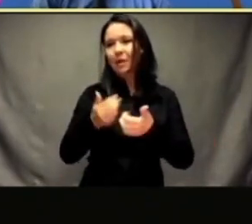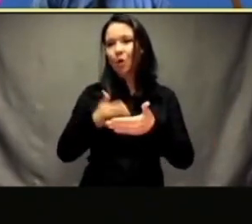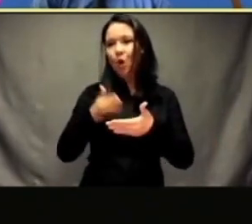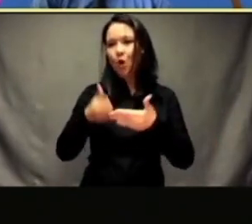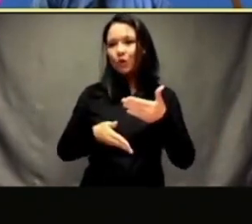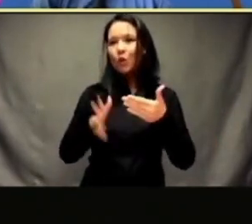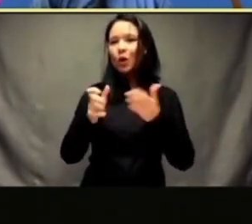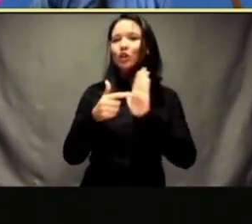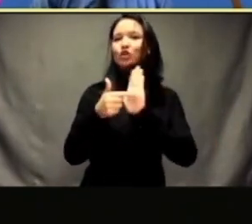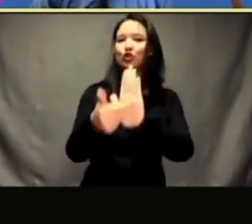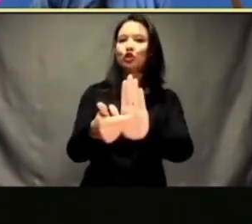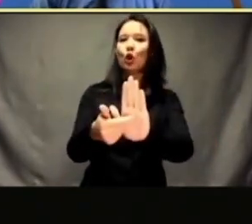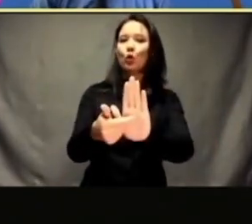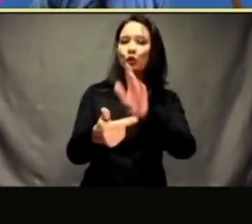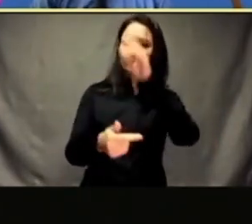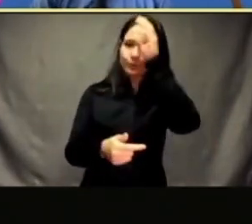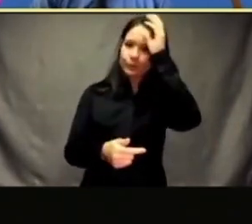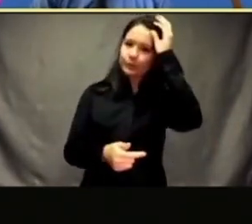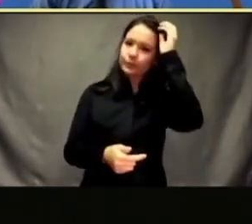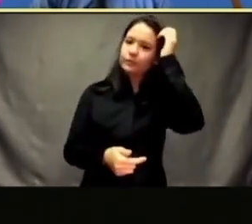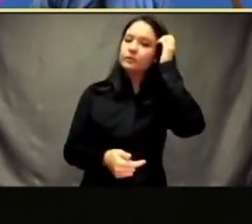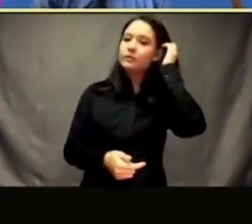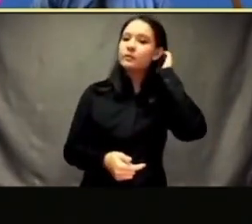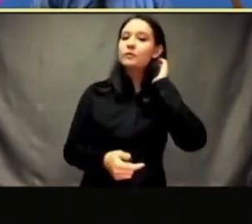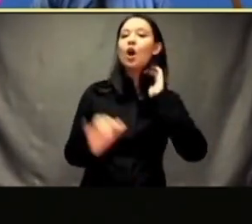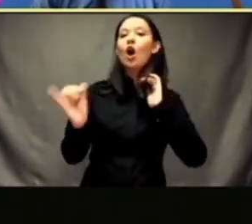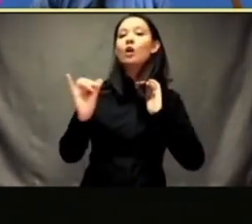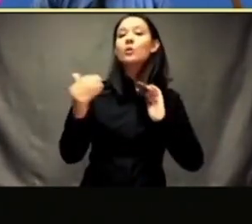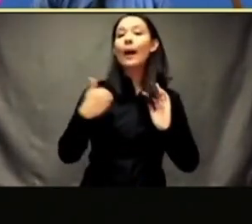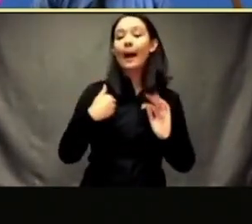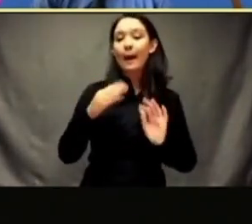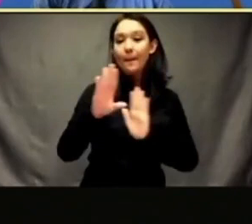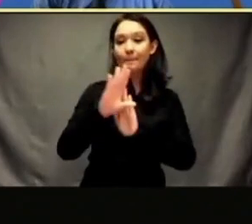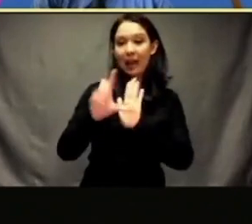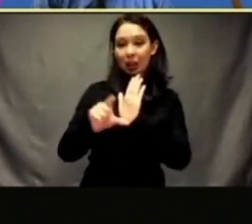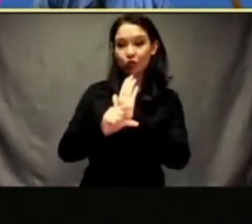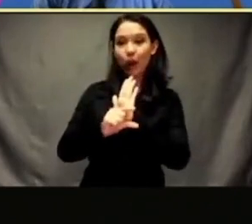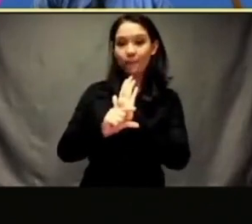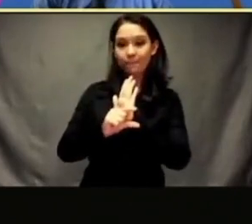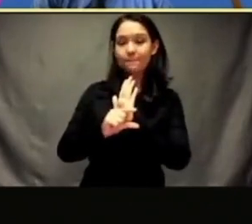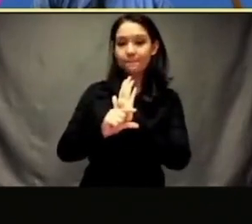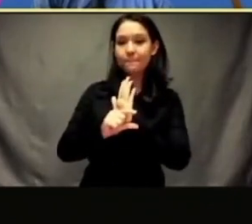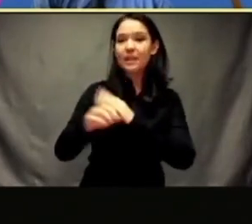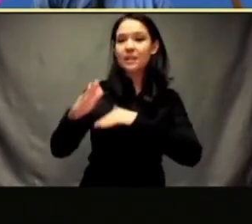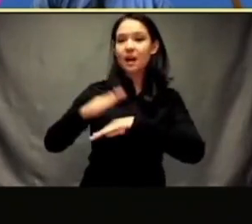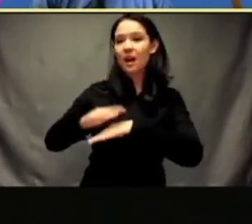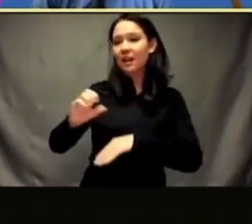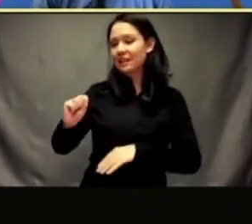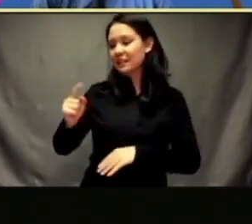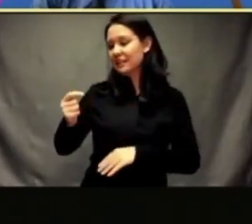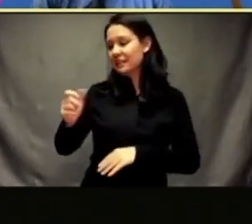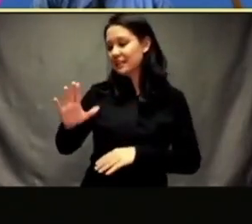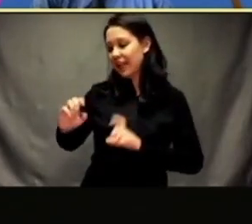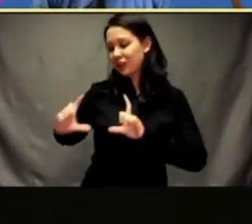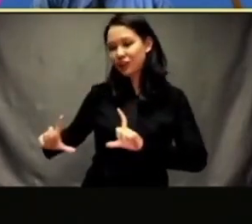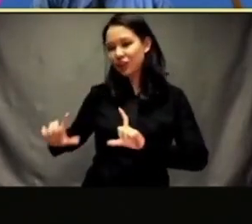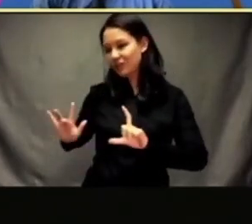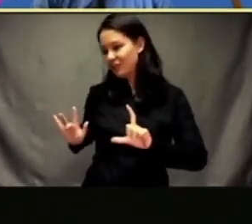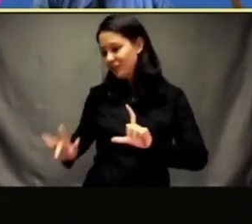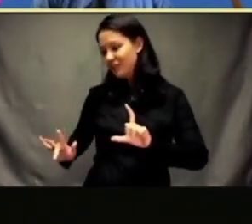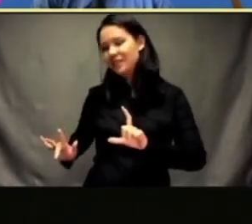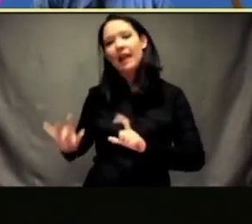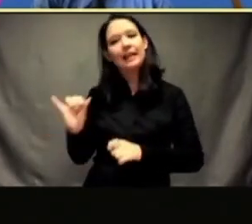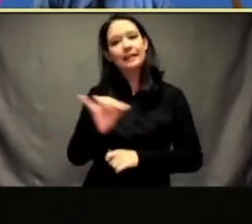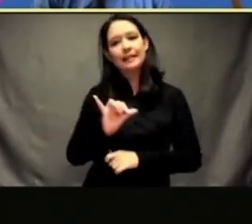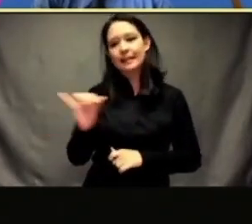you on that. The other thing is that I had a backdrop. In this backdrop that it's on the stage, if you're familiar with backdrops, you can get those at the same